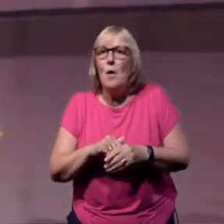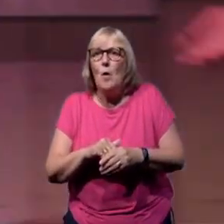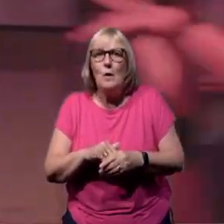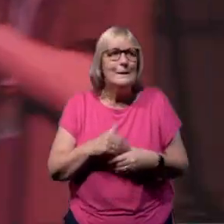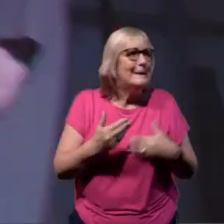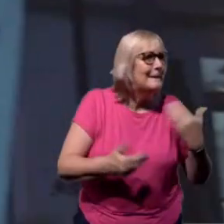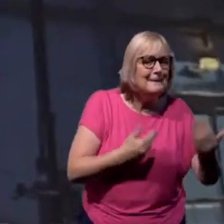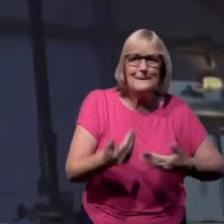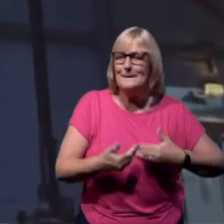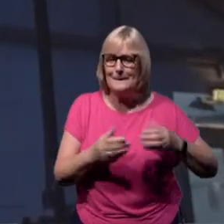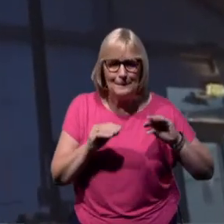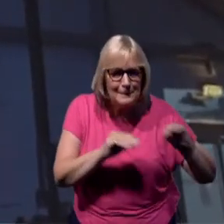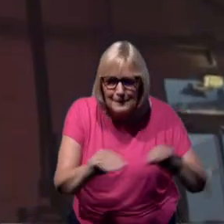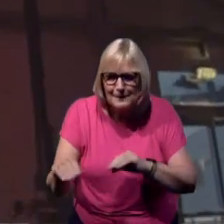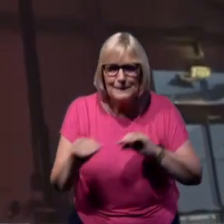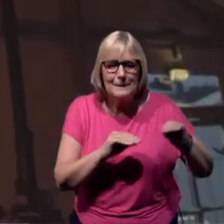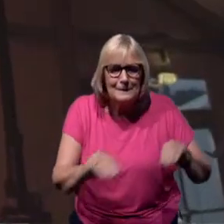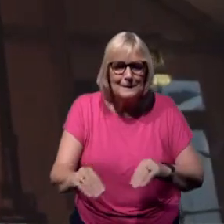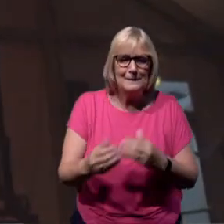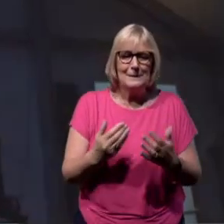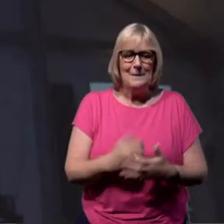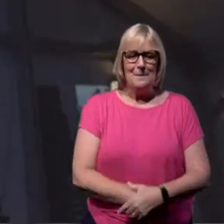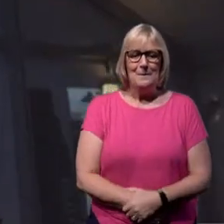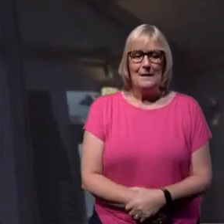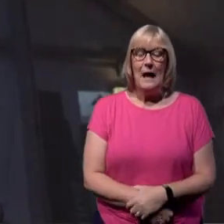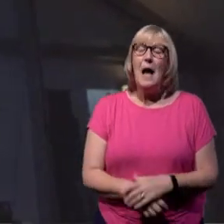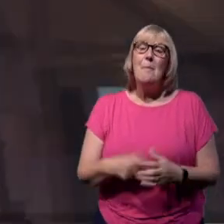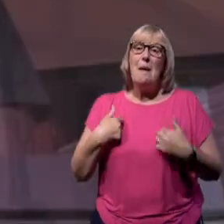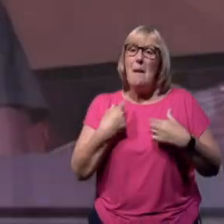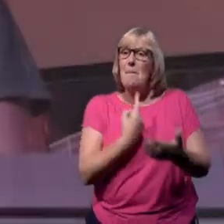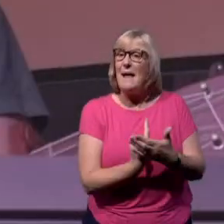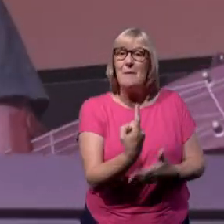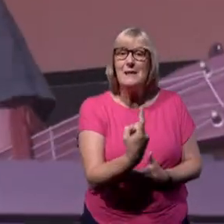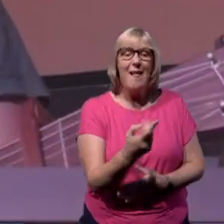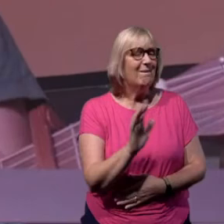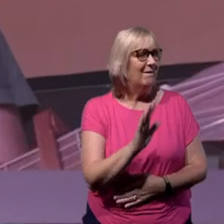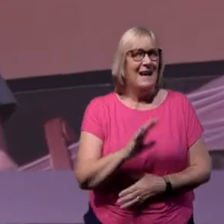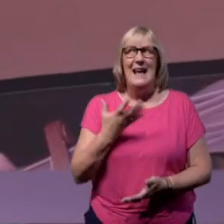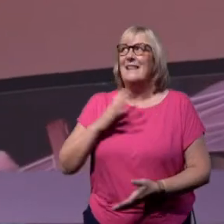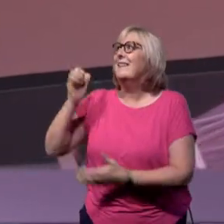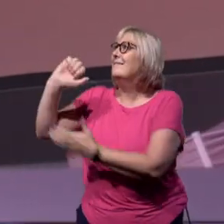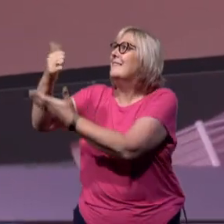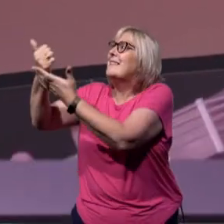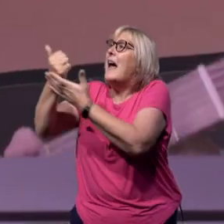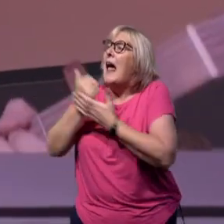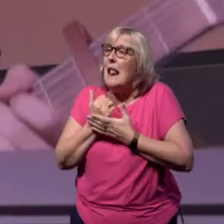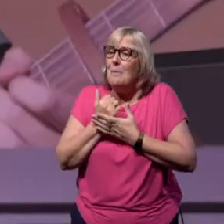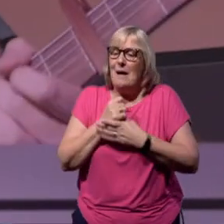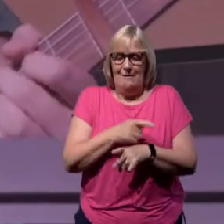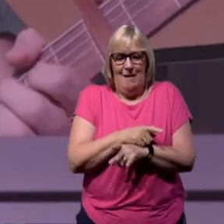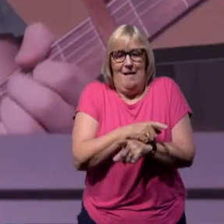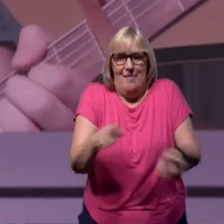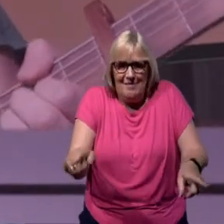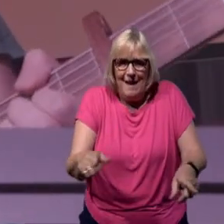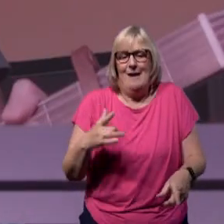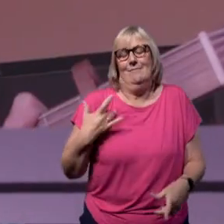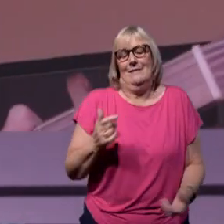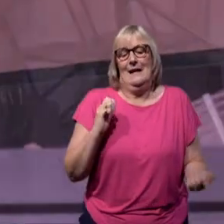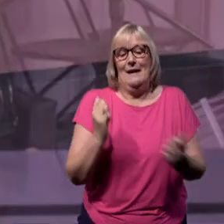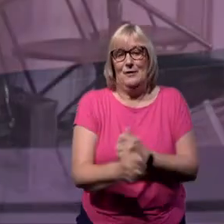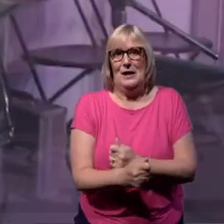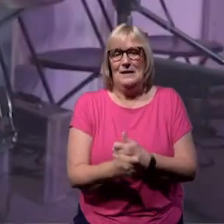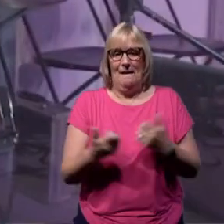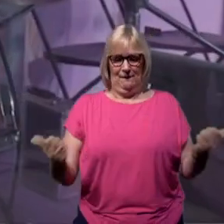in these kids, and realising that they can do it, that with God's help they can play their part in seeing lives changed. And of course they go